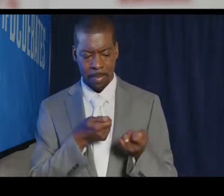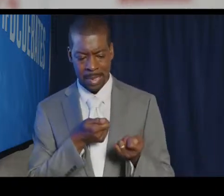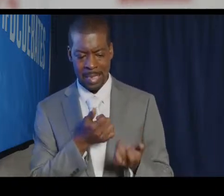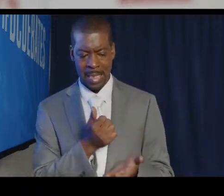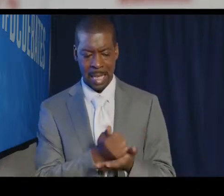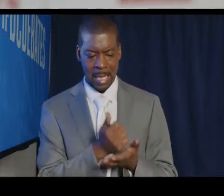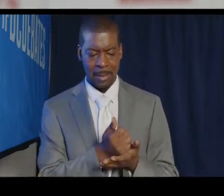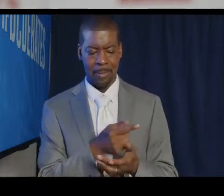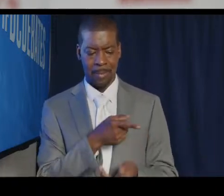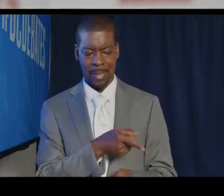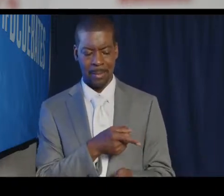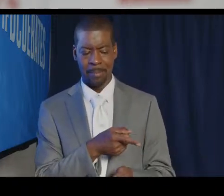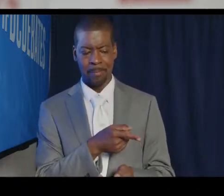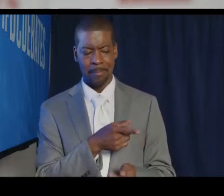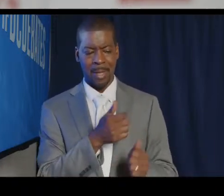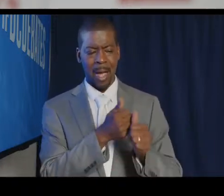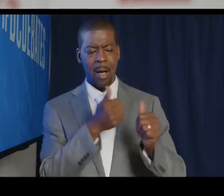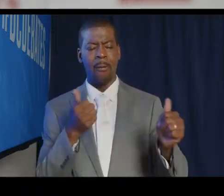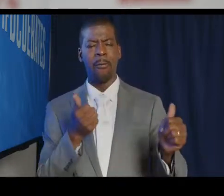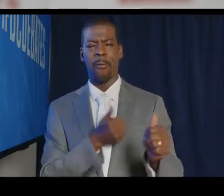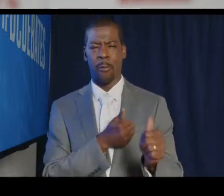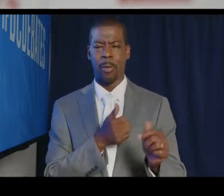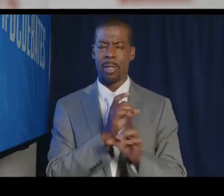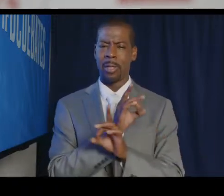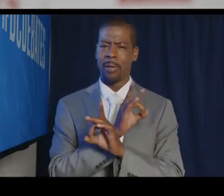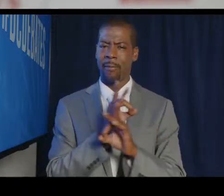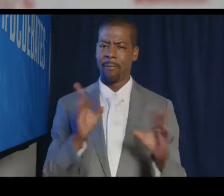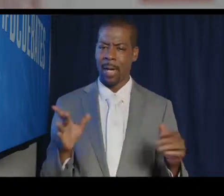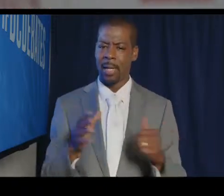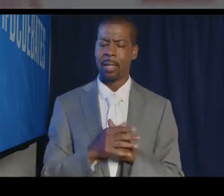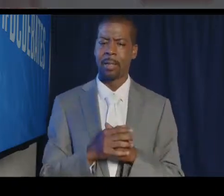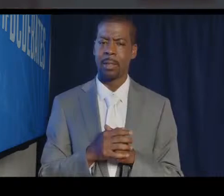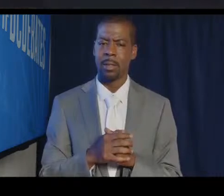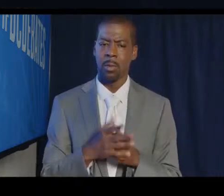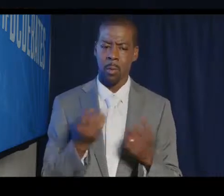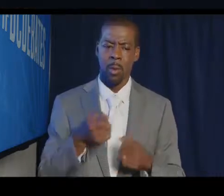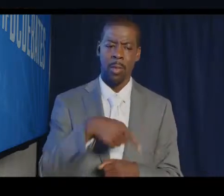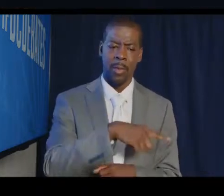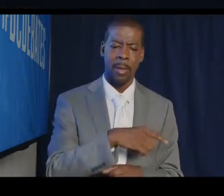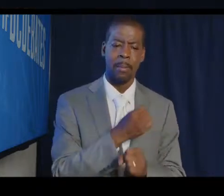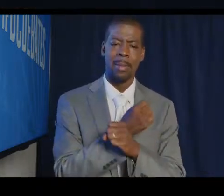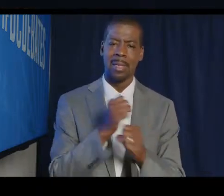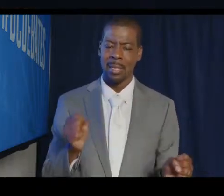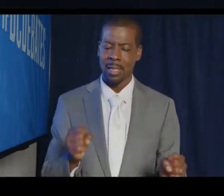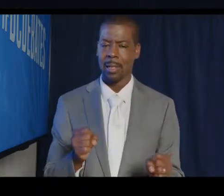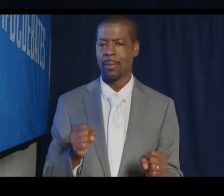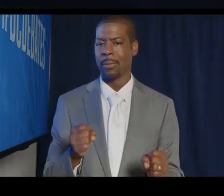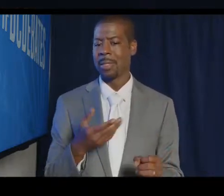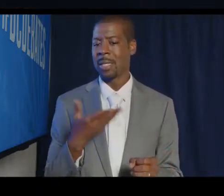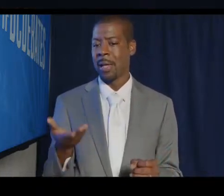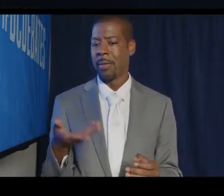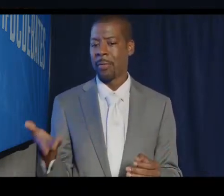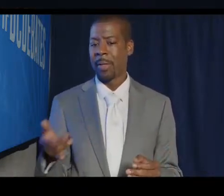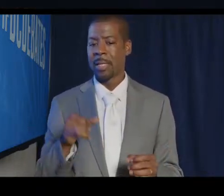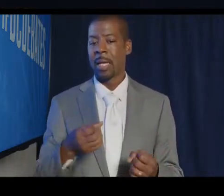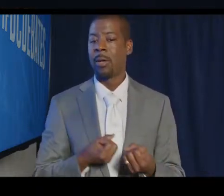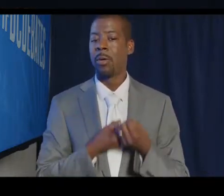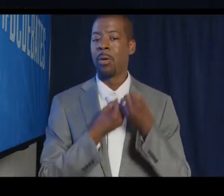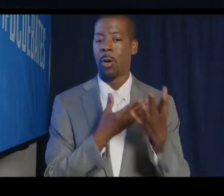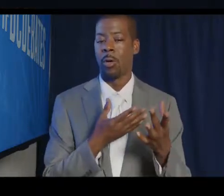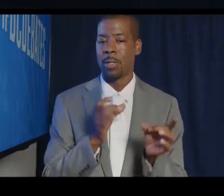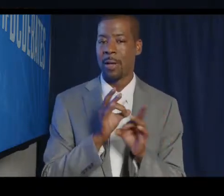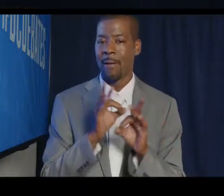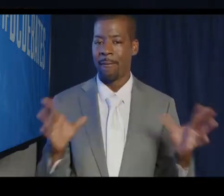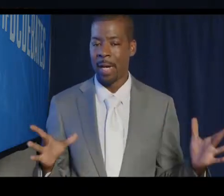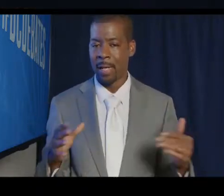that lead to violence. I think in order to really address violence and make sure that people are safe, you have to address all the factors that lead to violence. And that is not